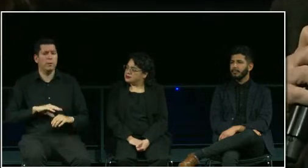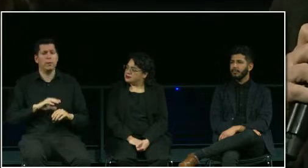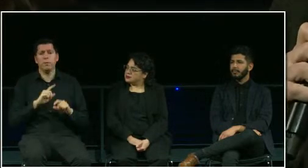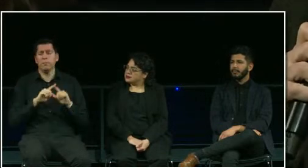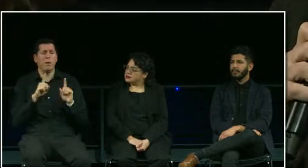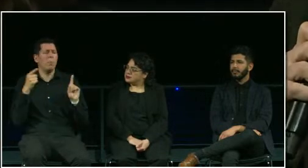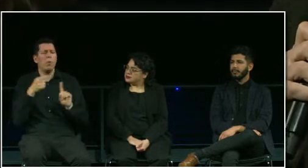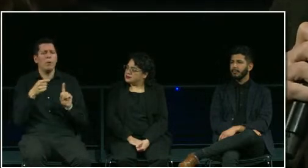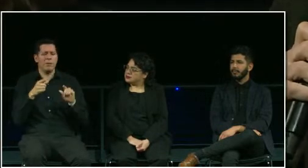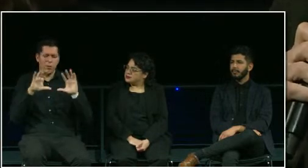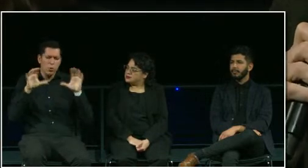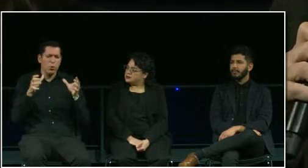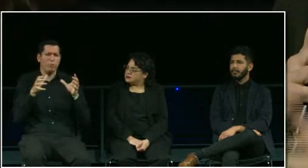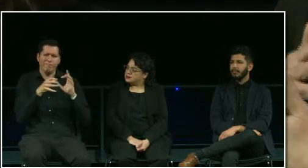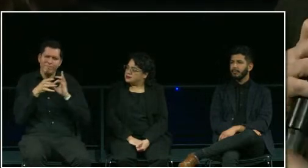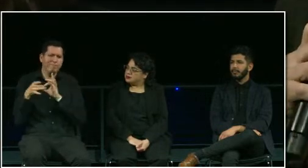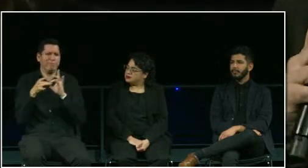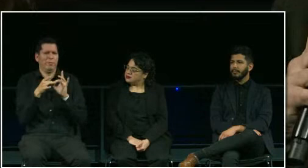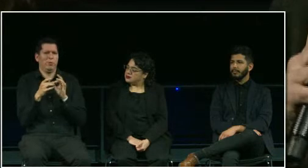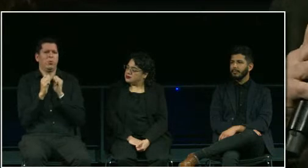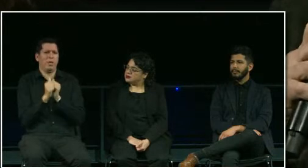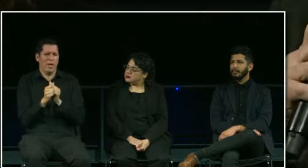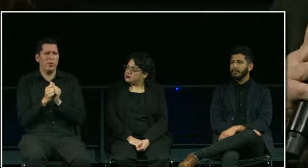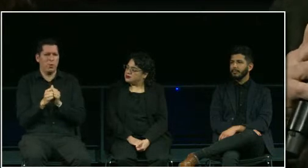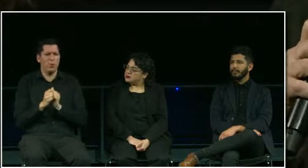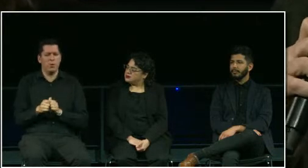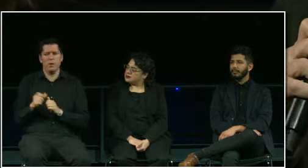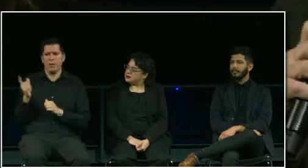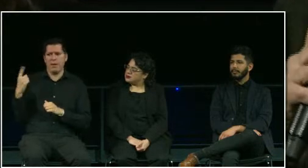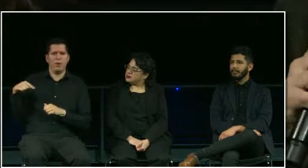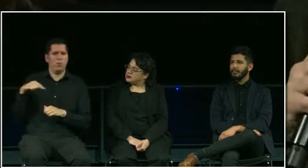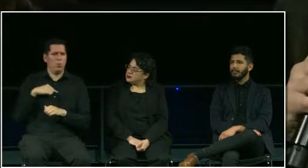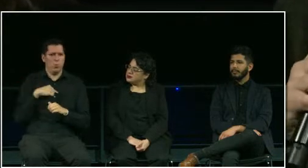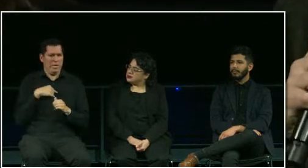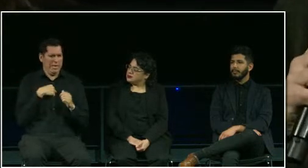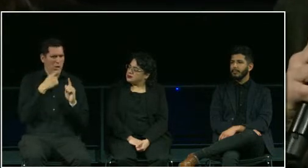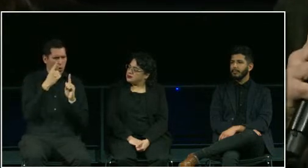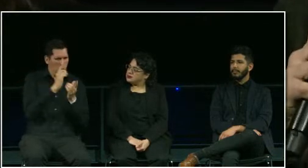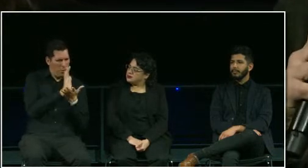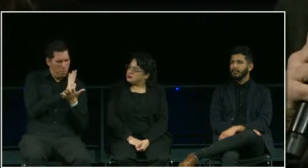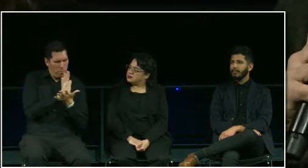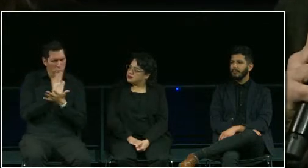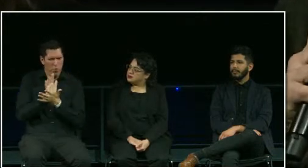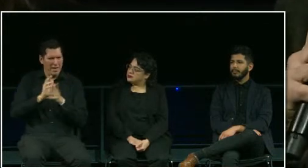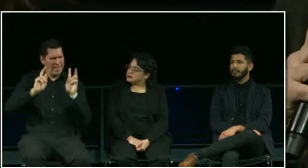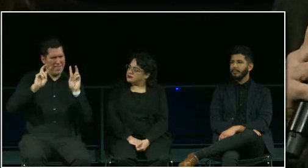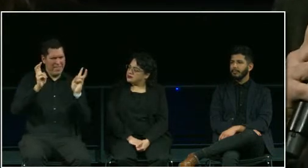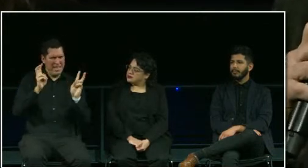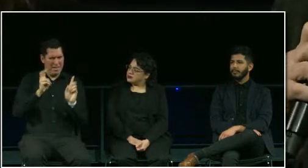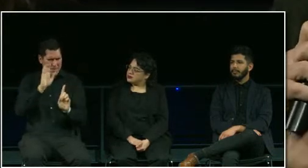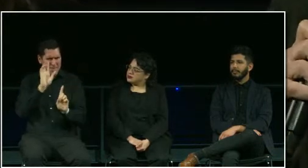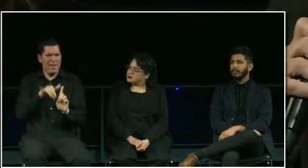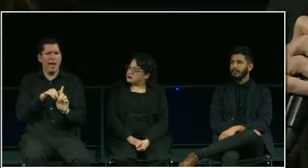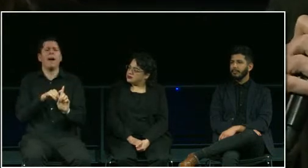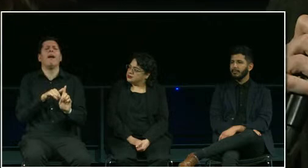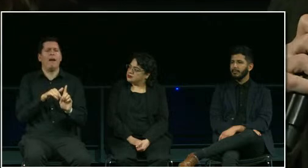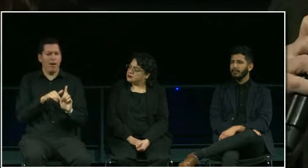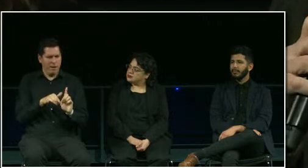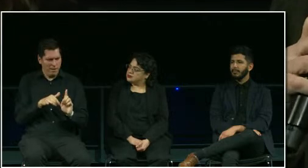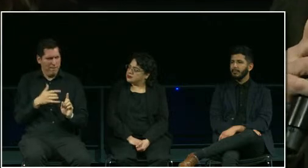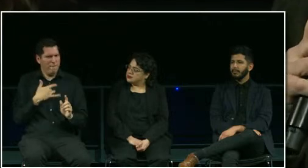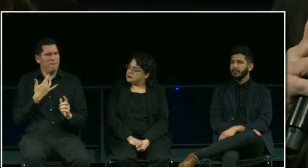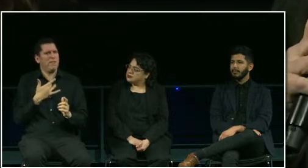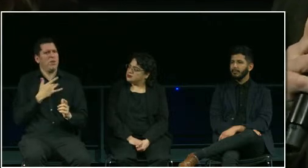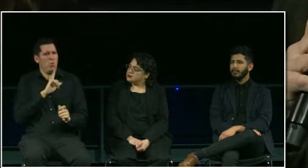it brought everyone together, and then the resonance, like Caroline was saying, about what we were making and sort of the thematics of the film really started percolating,